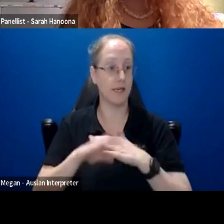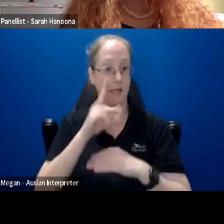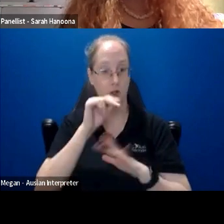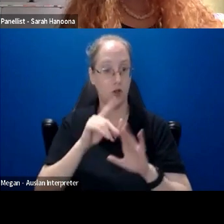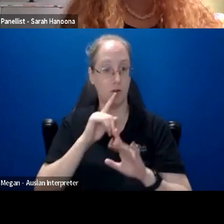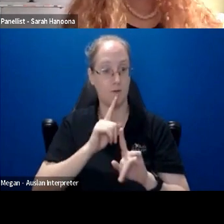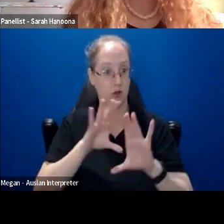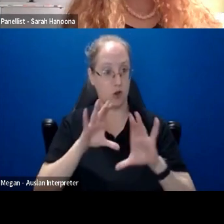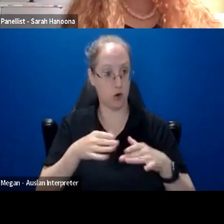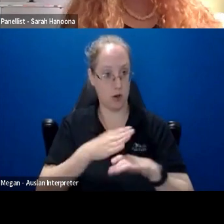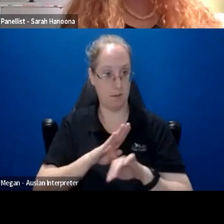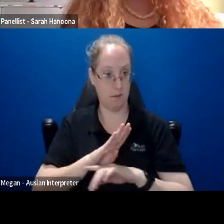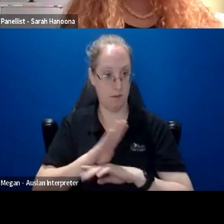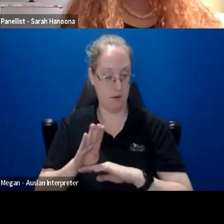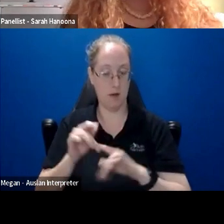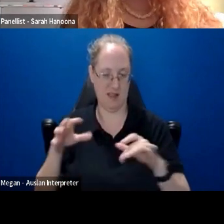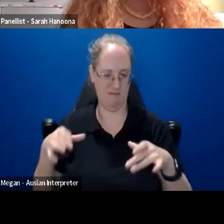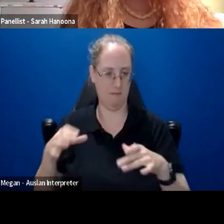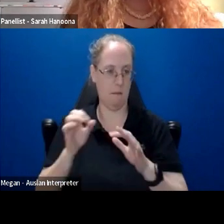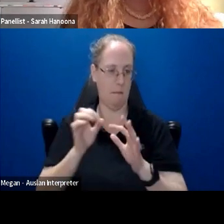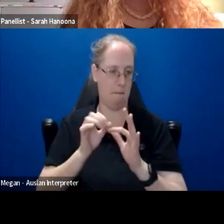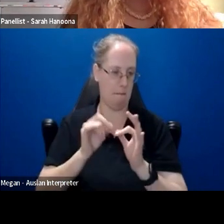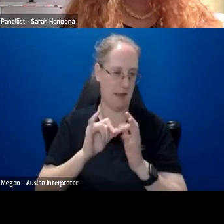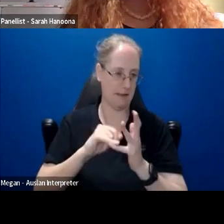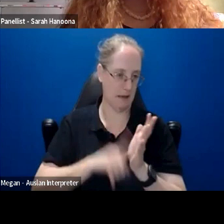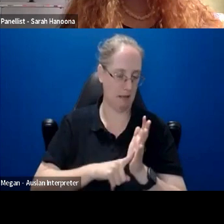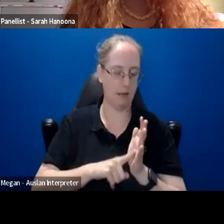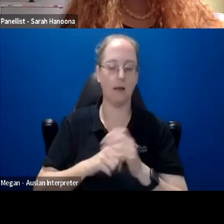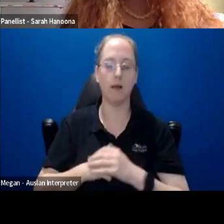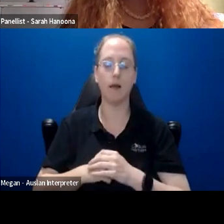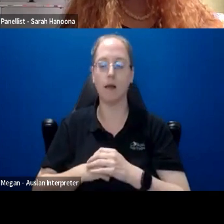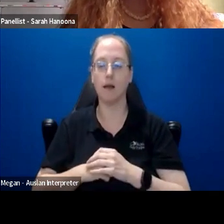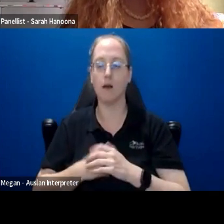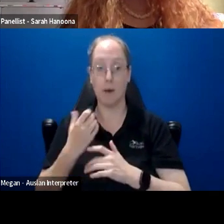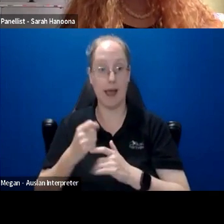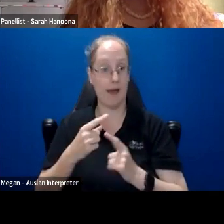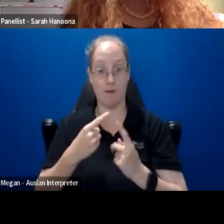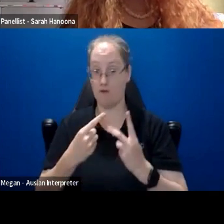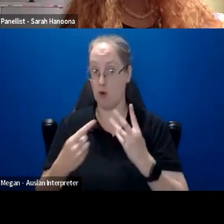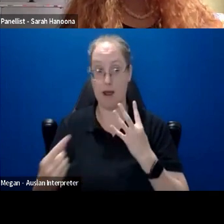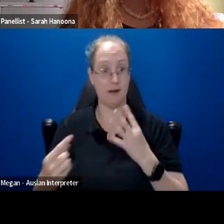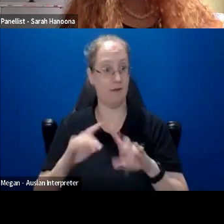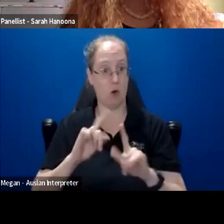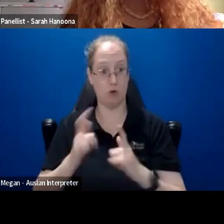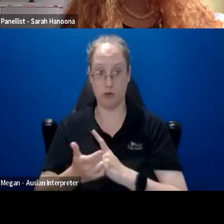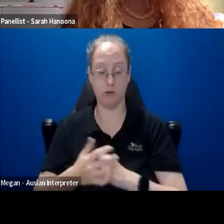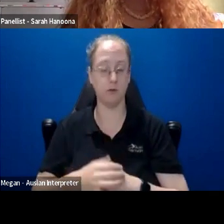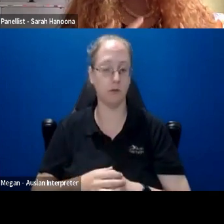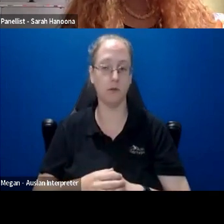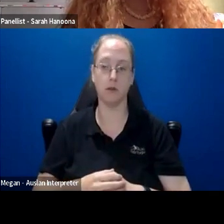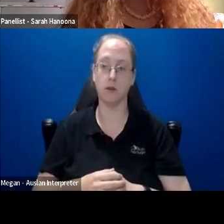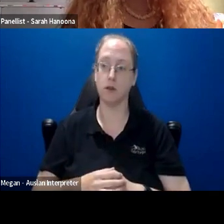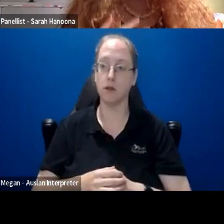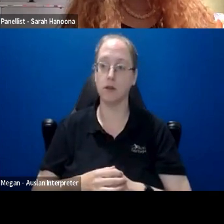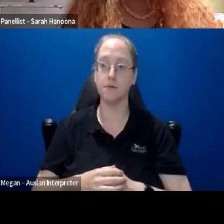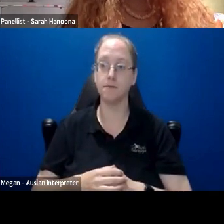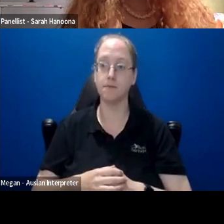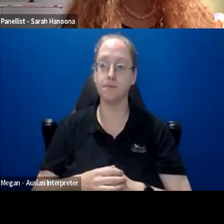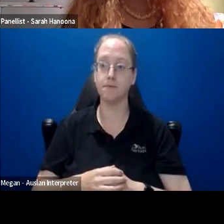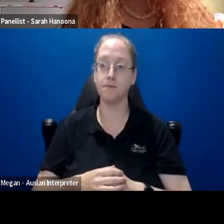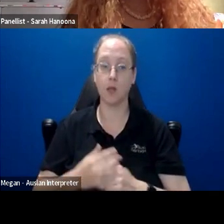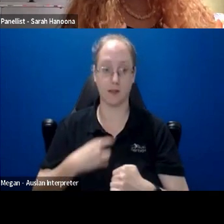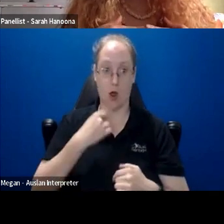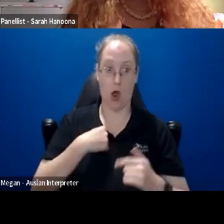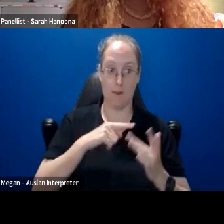group at the BSL here, we have actually different cultures. So like, as I said, I'm